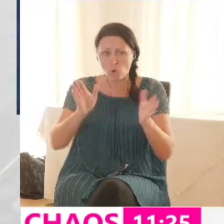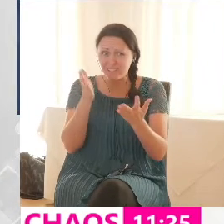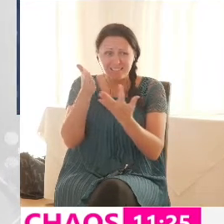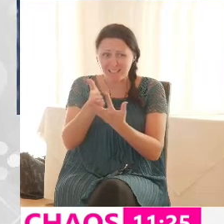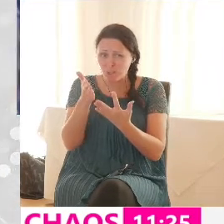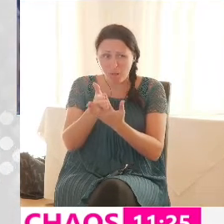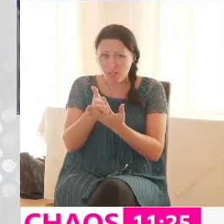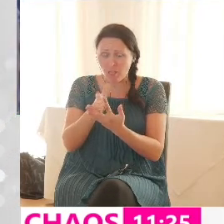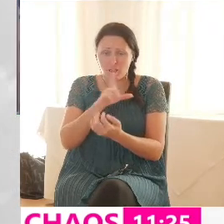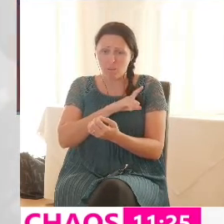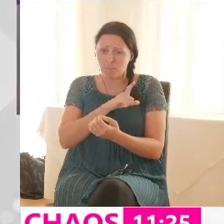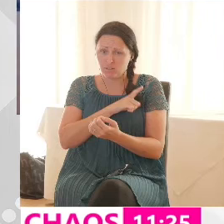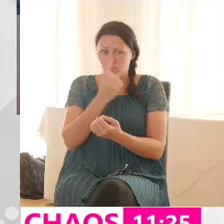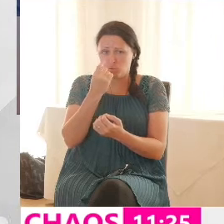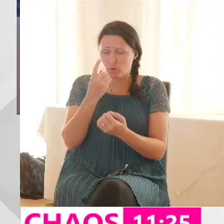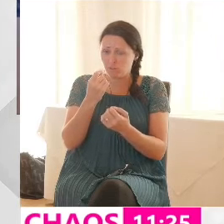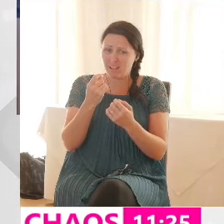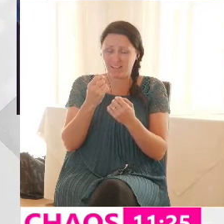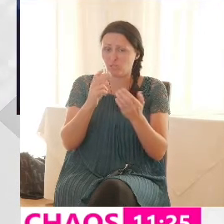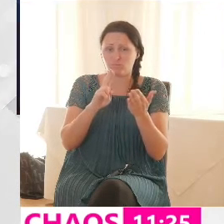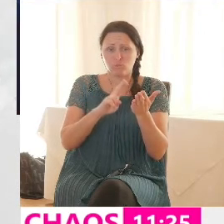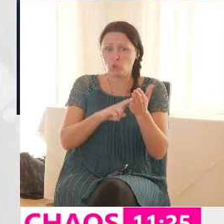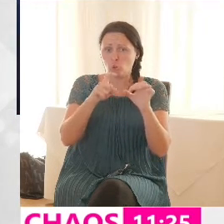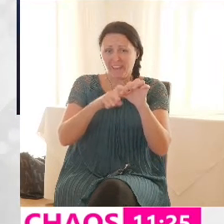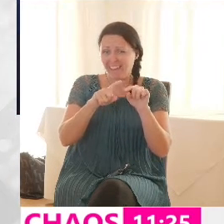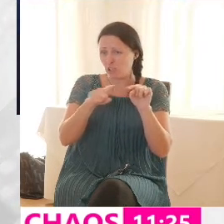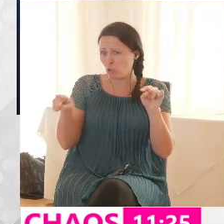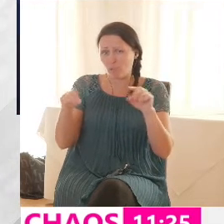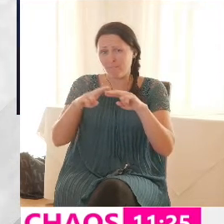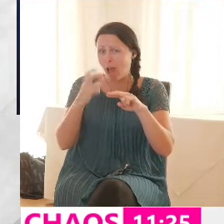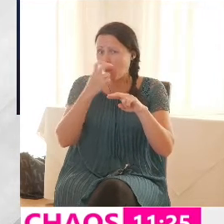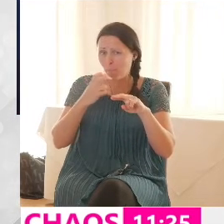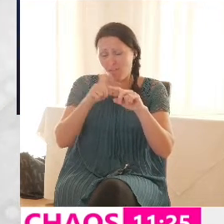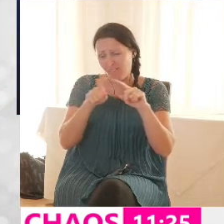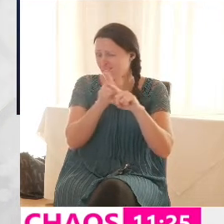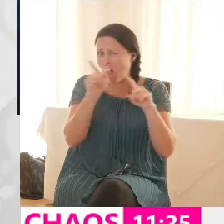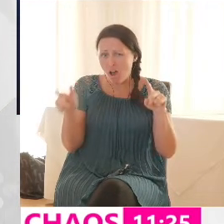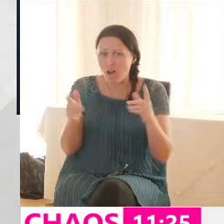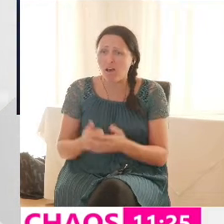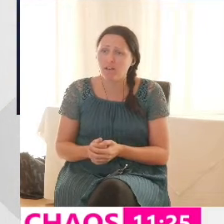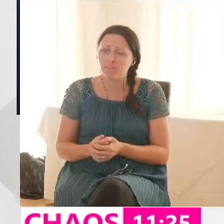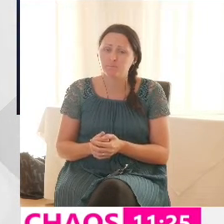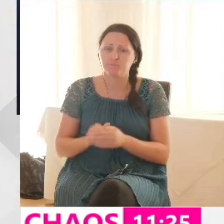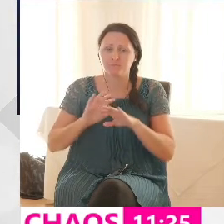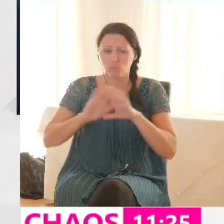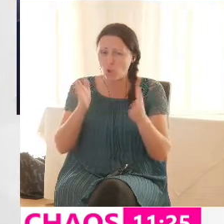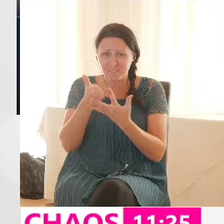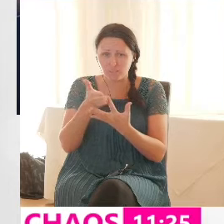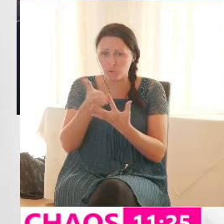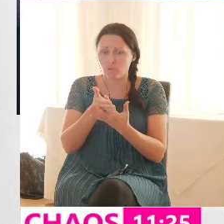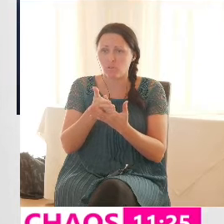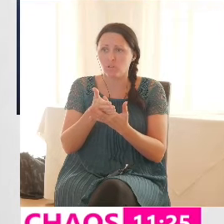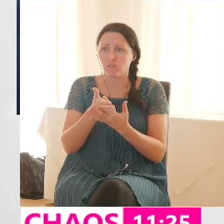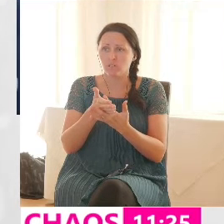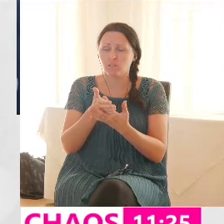huge distance between, Newquay and Falmouth. So workplace is not accessible. My perceived